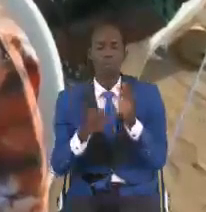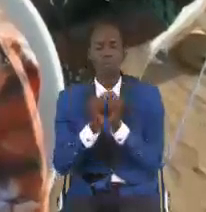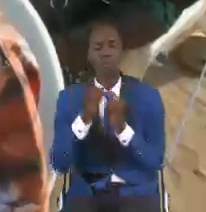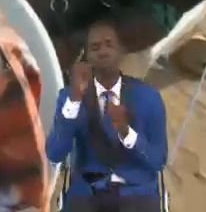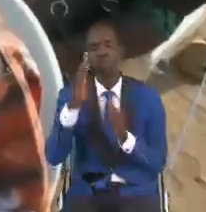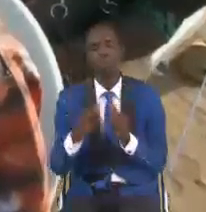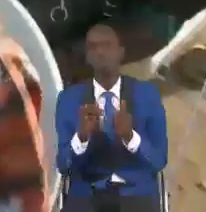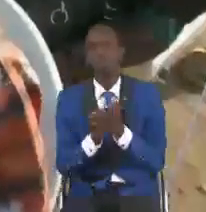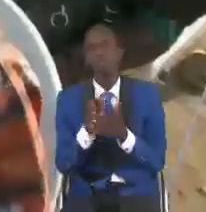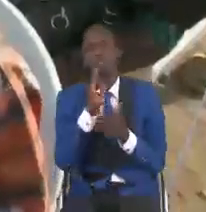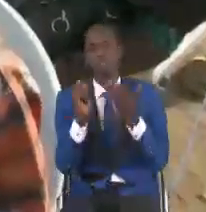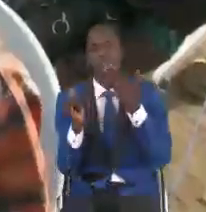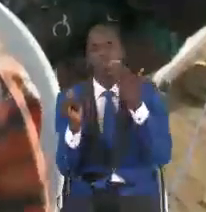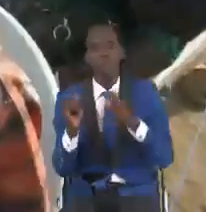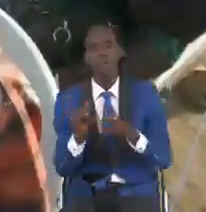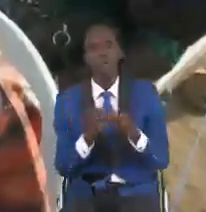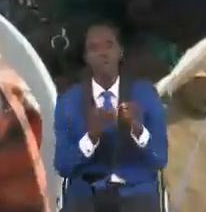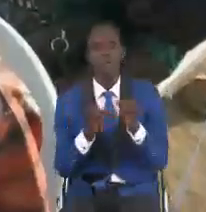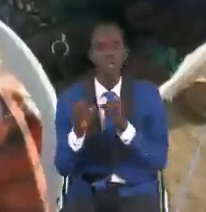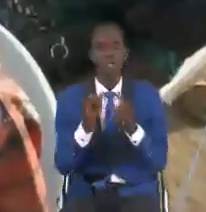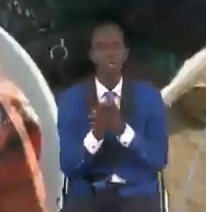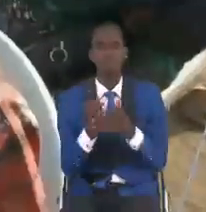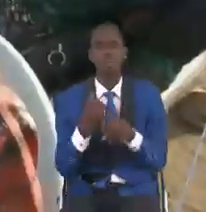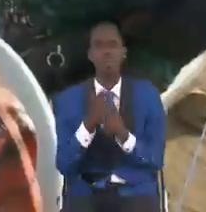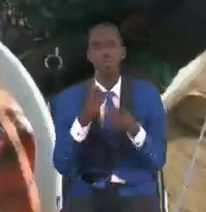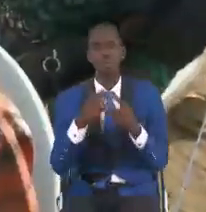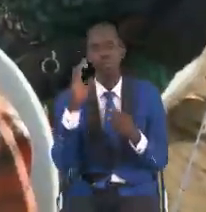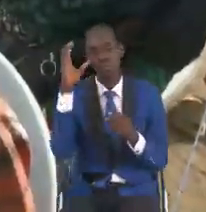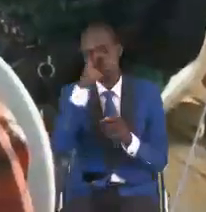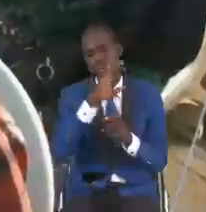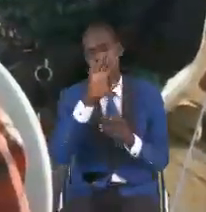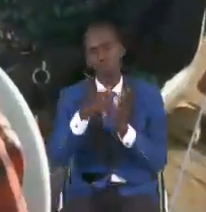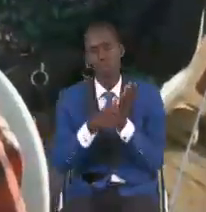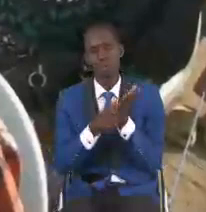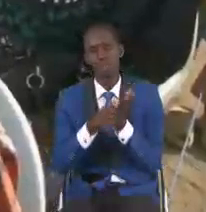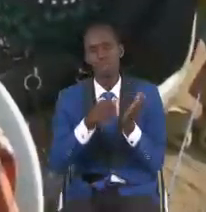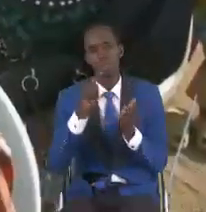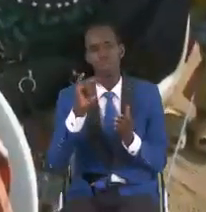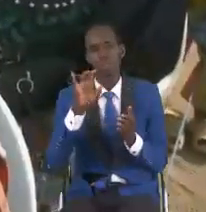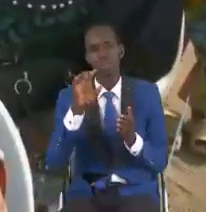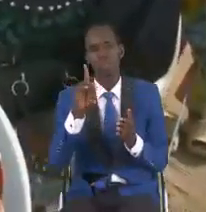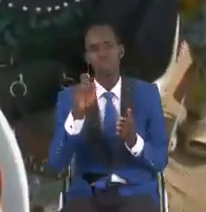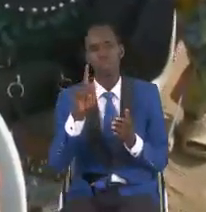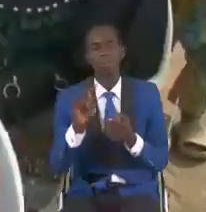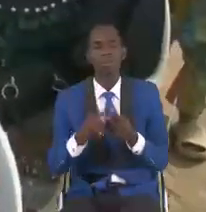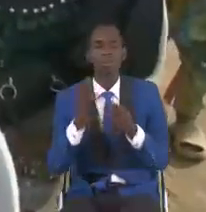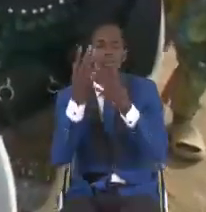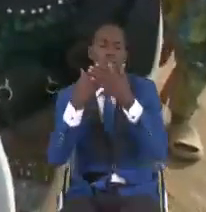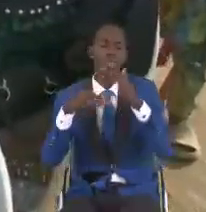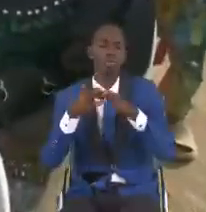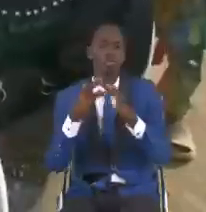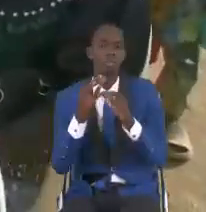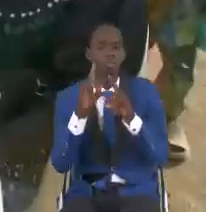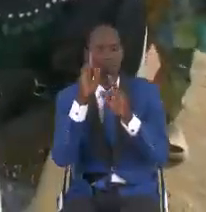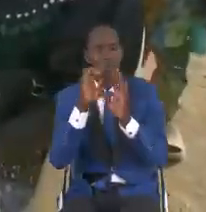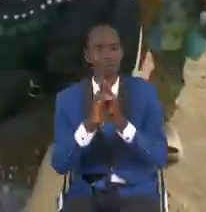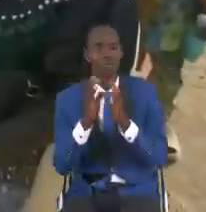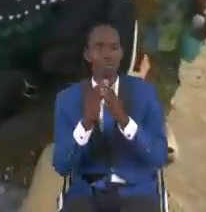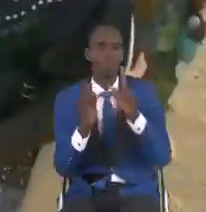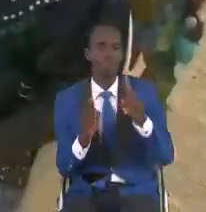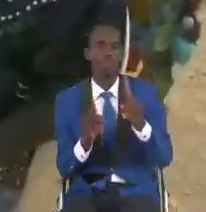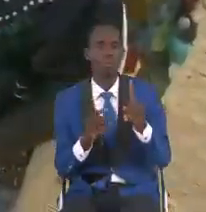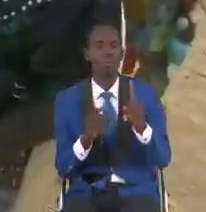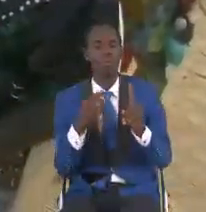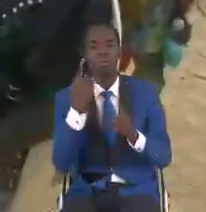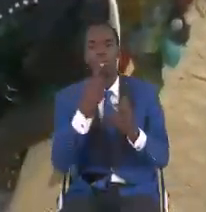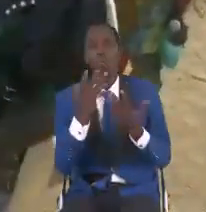to lose your ticket to heaven. It's like, you know, somebody, he had his ticket, he wanted to, you know,